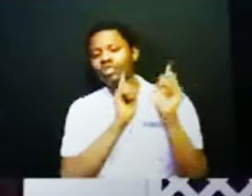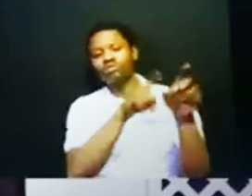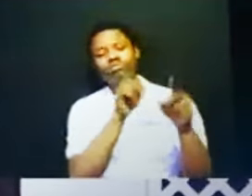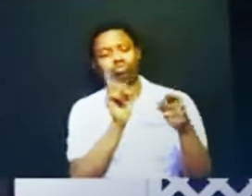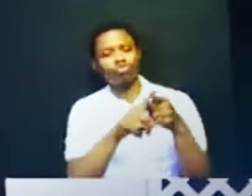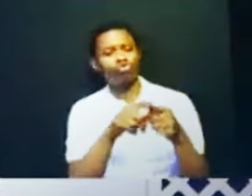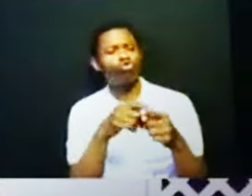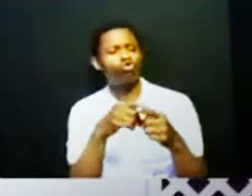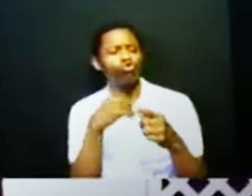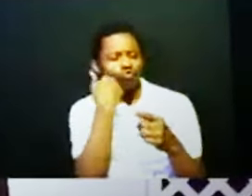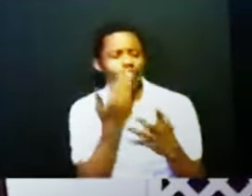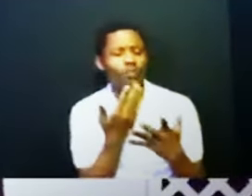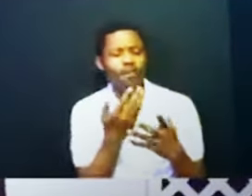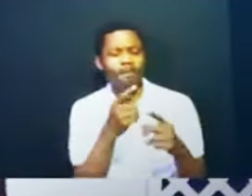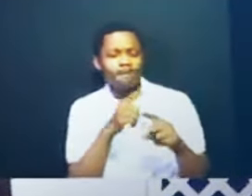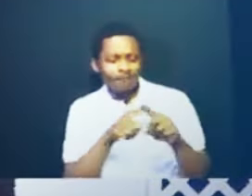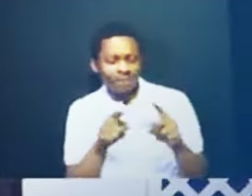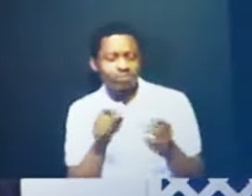Yes.